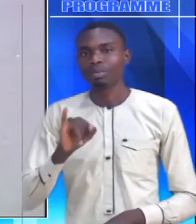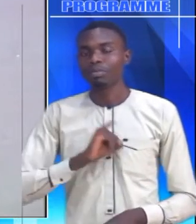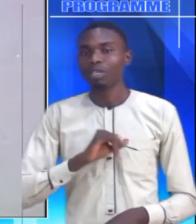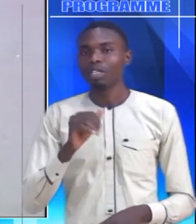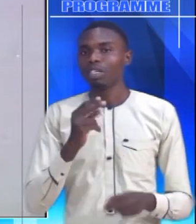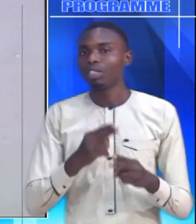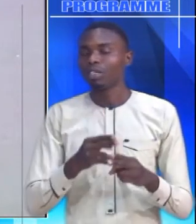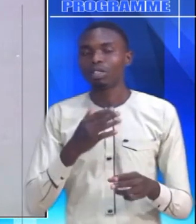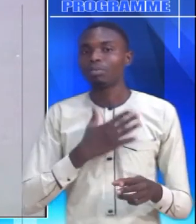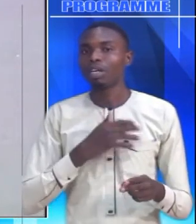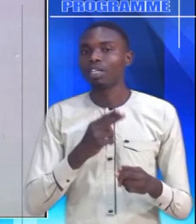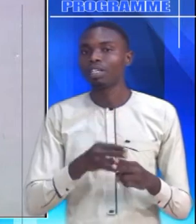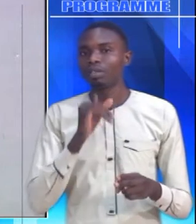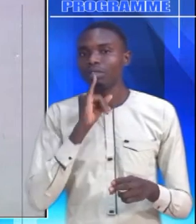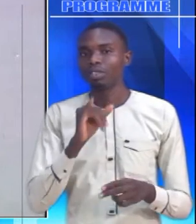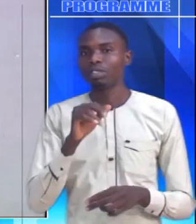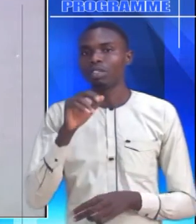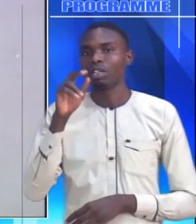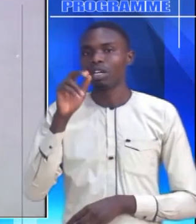sound speeches in English language.